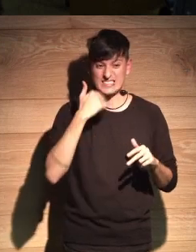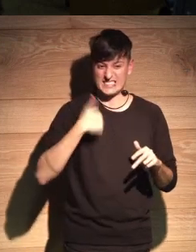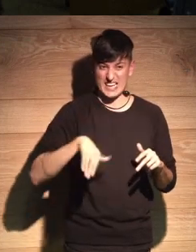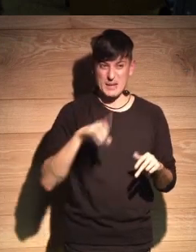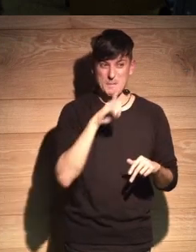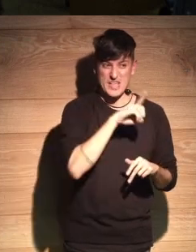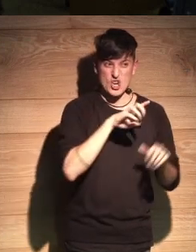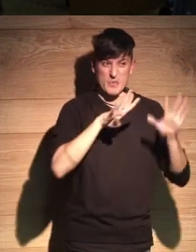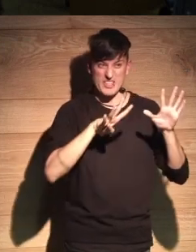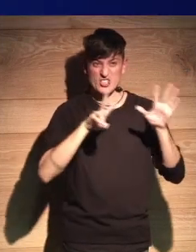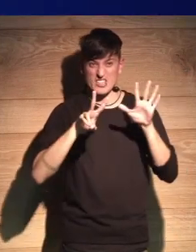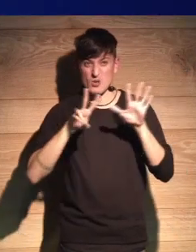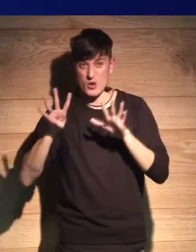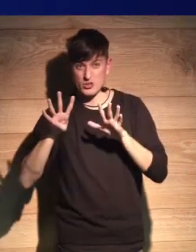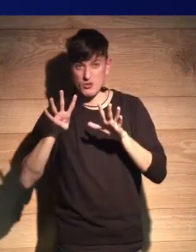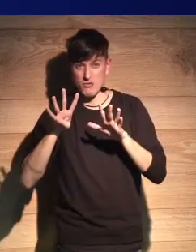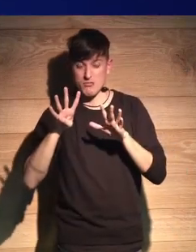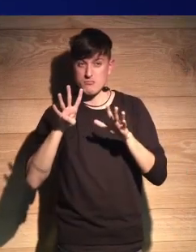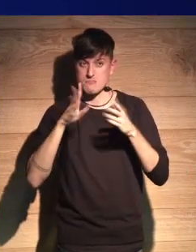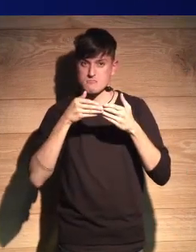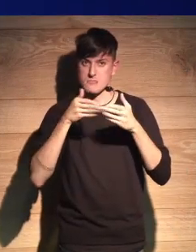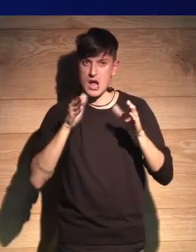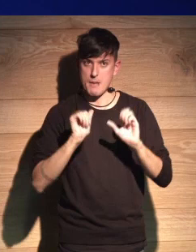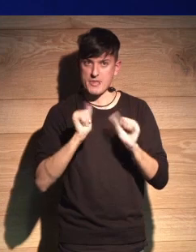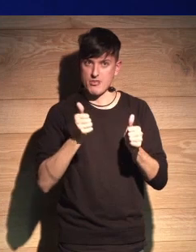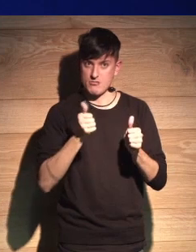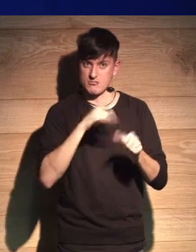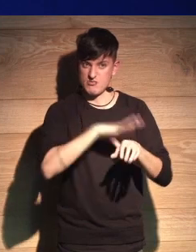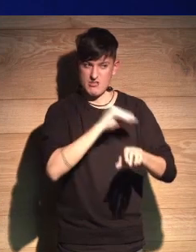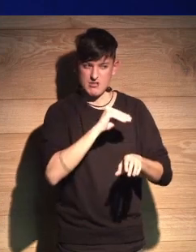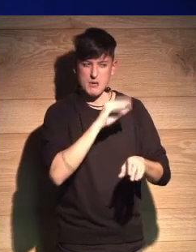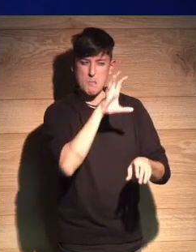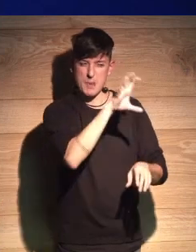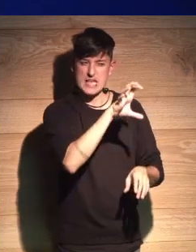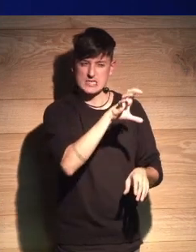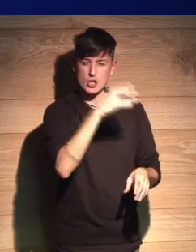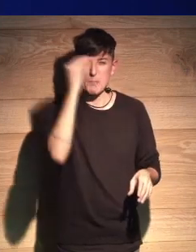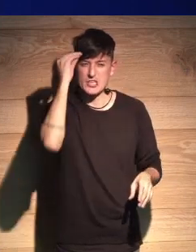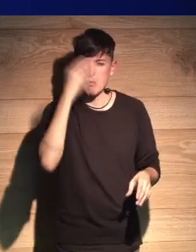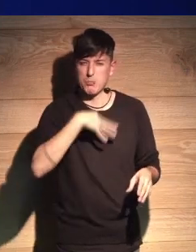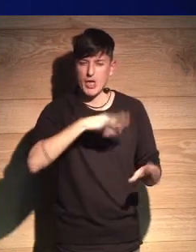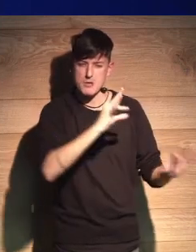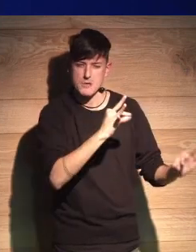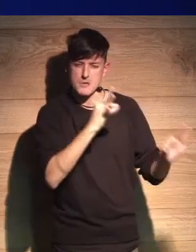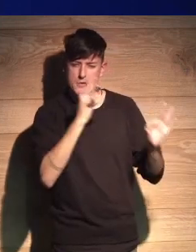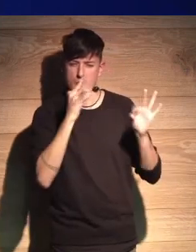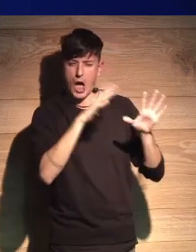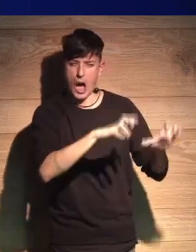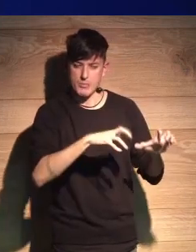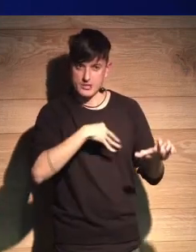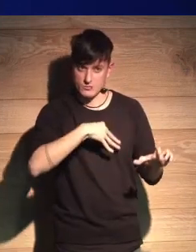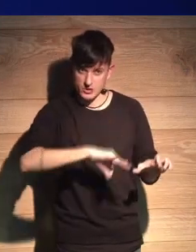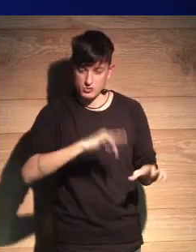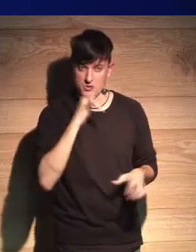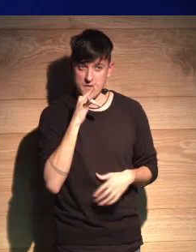policies in Sweden in 1974, so we still have a long way to go and a lot to learn from that country. We're going to put a